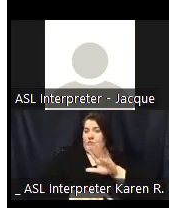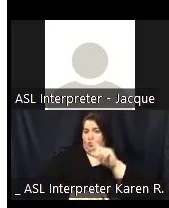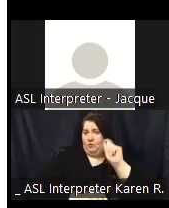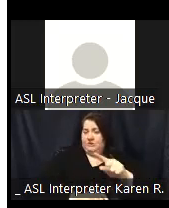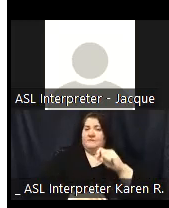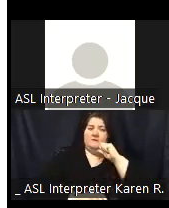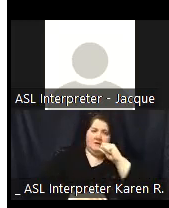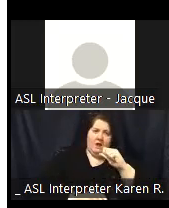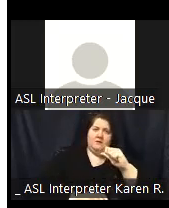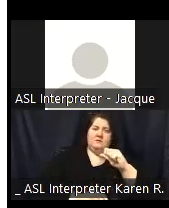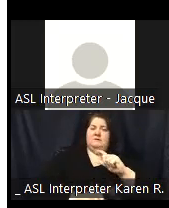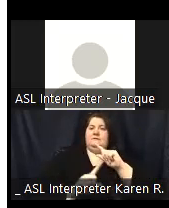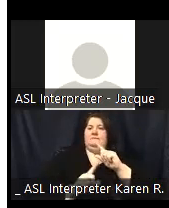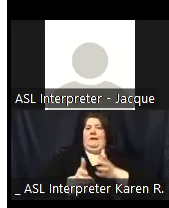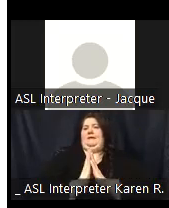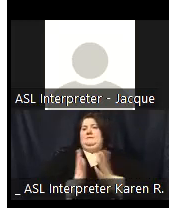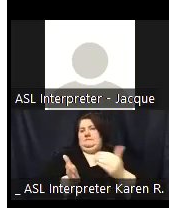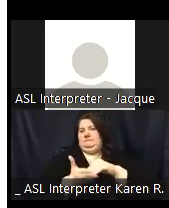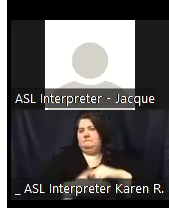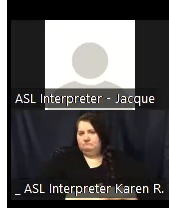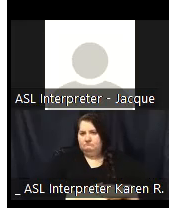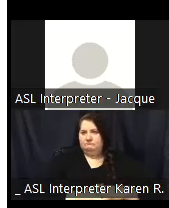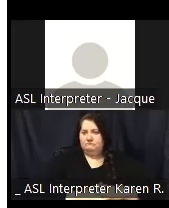Otherwise, feel free to ask again.